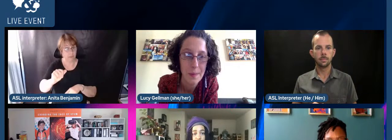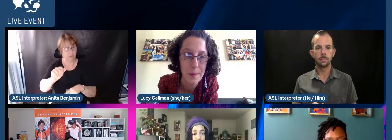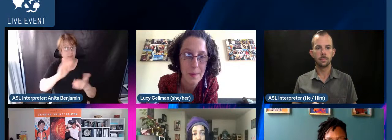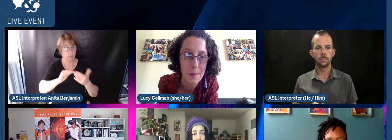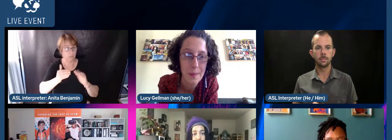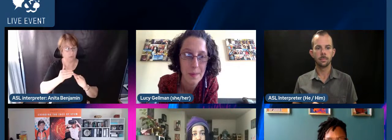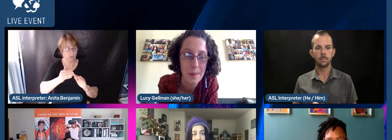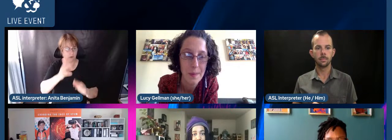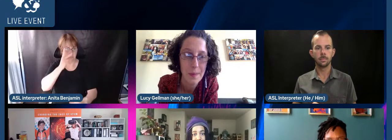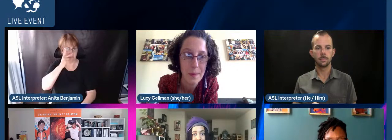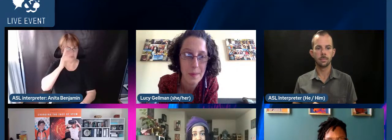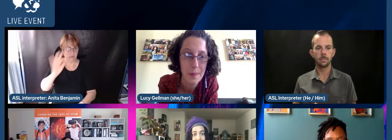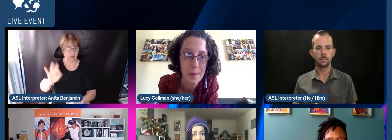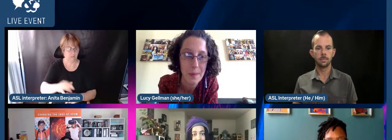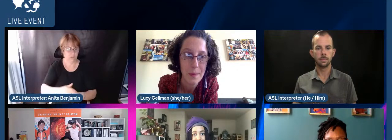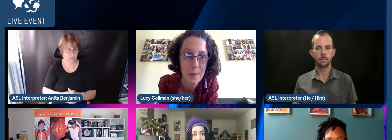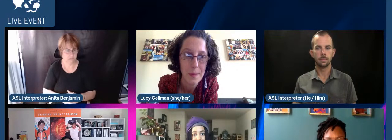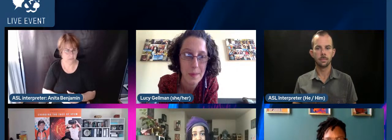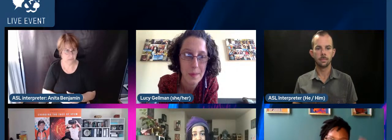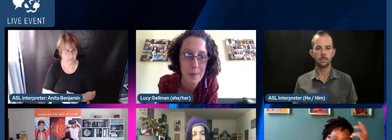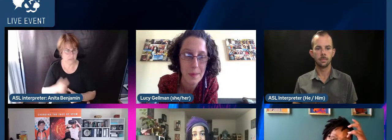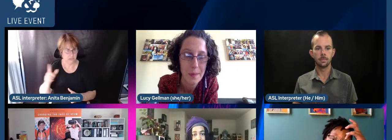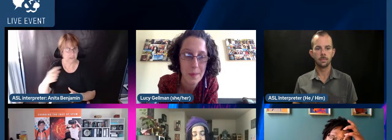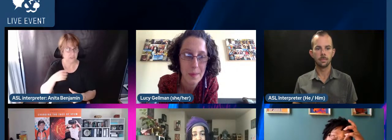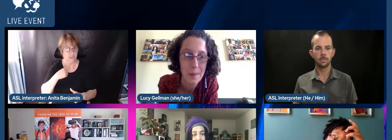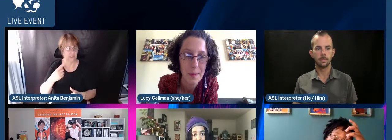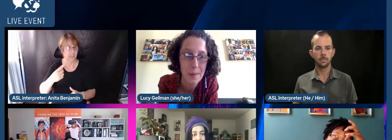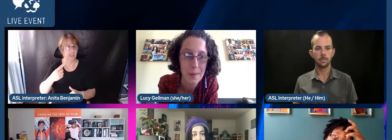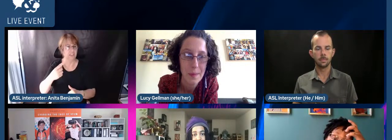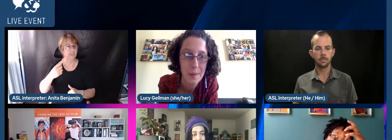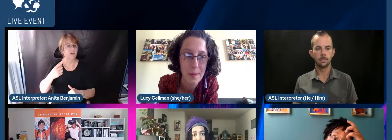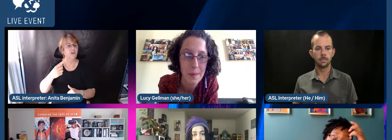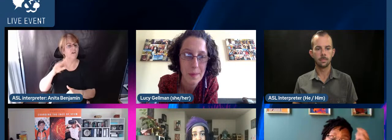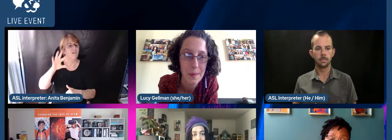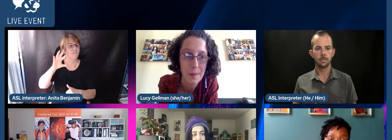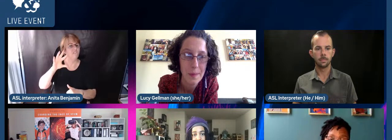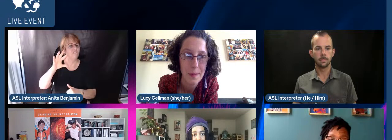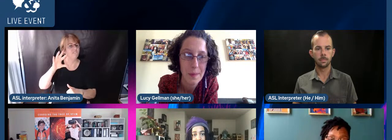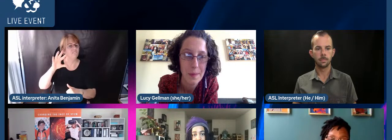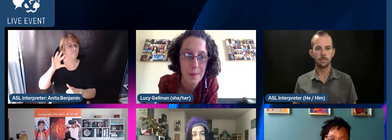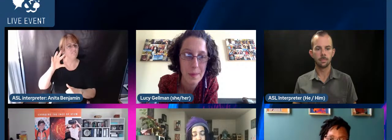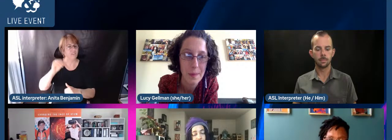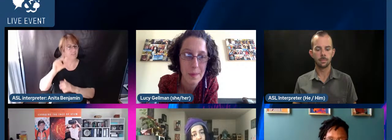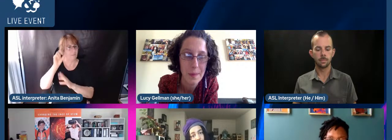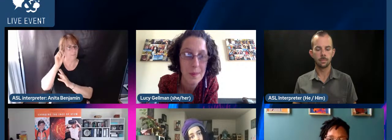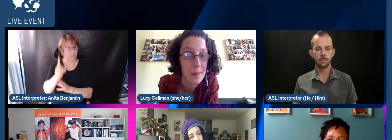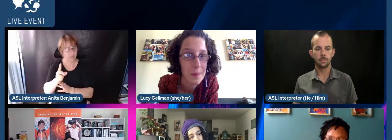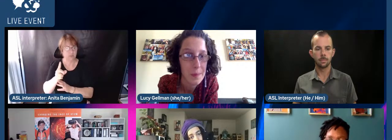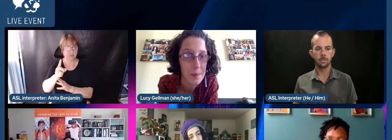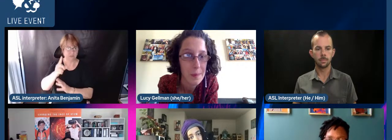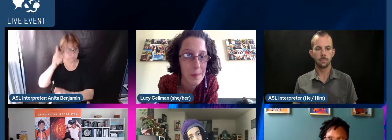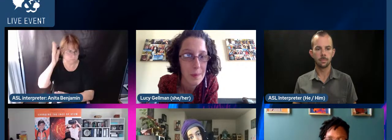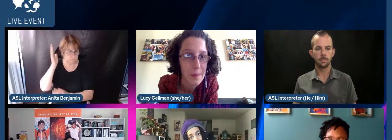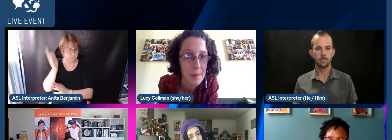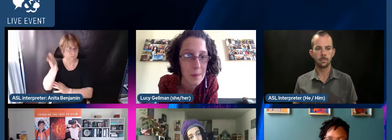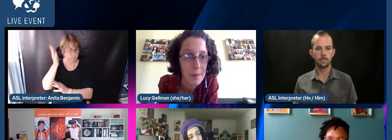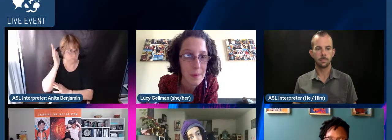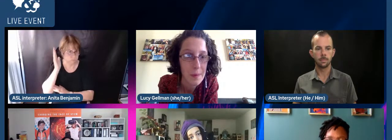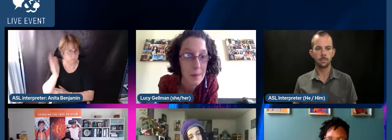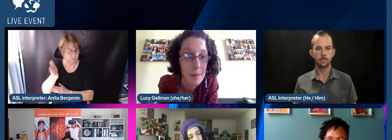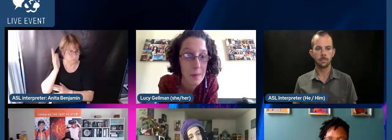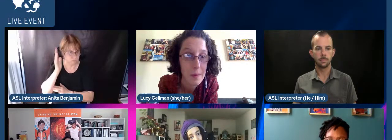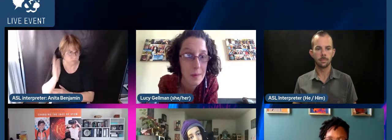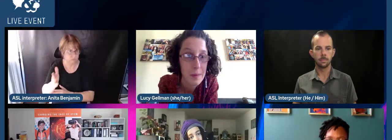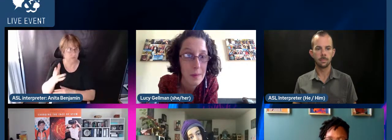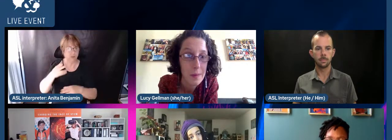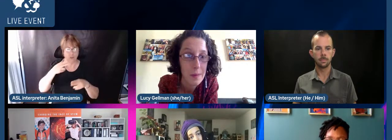pissed because she spent 15 minutes talking about how I disrespected all of the work, the